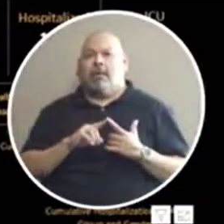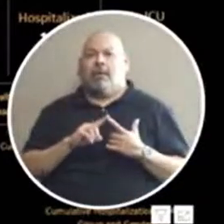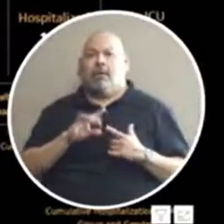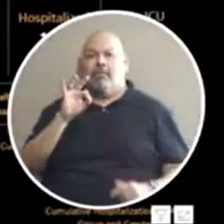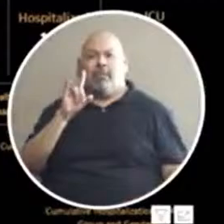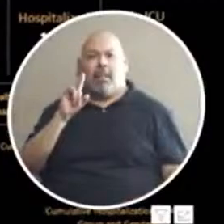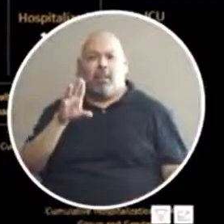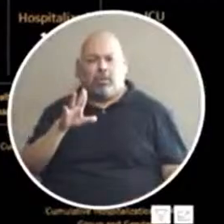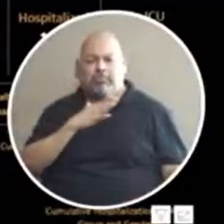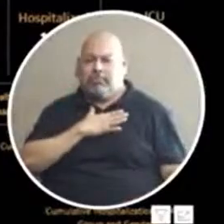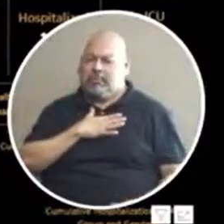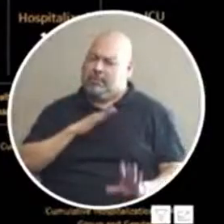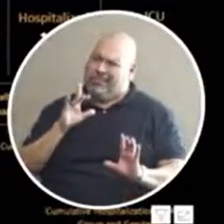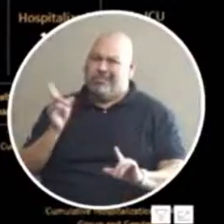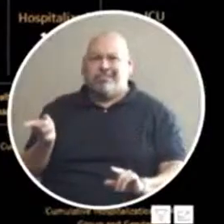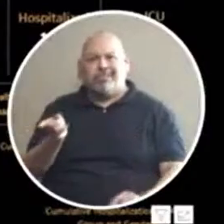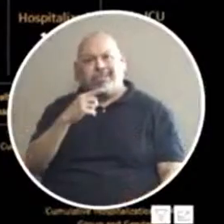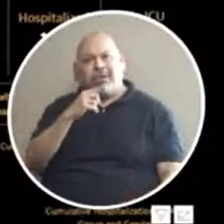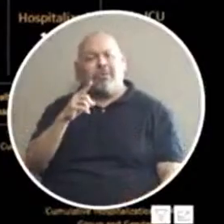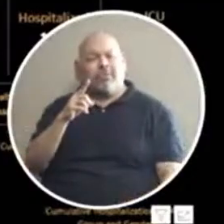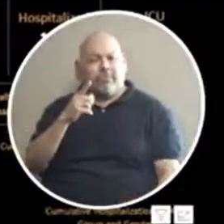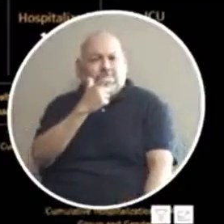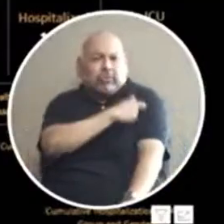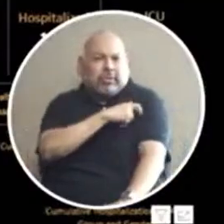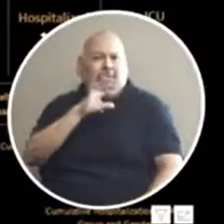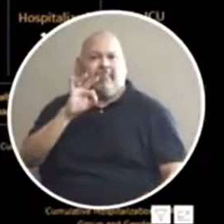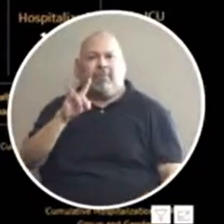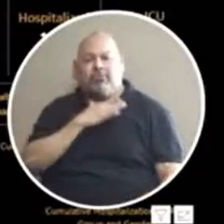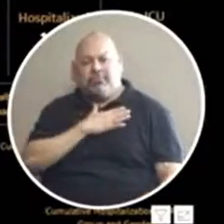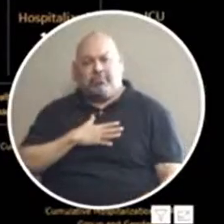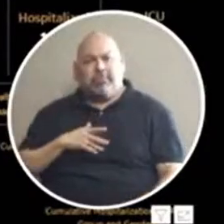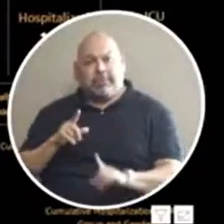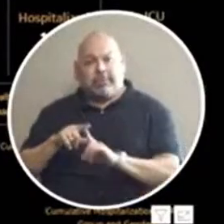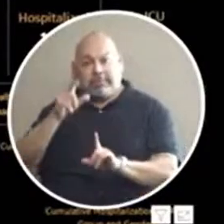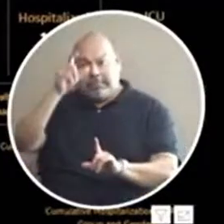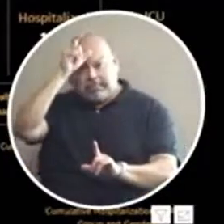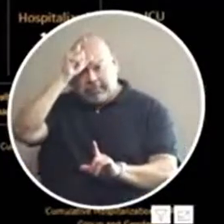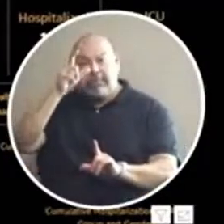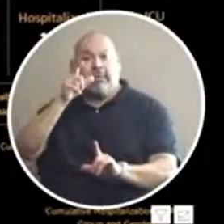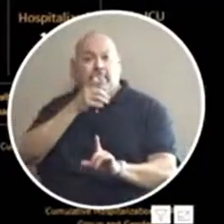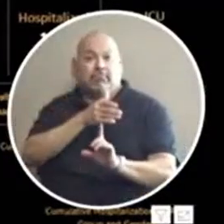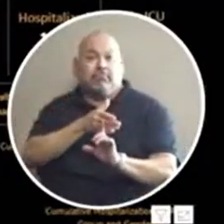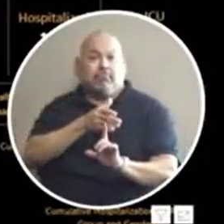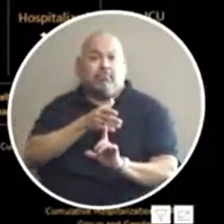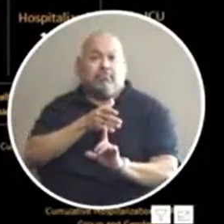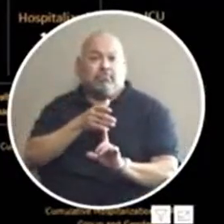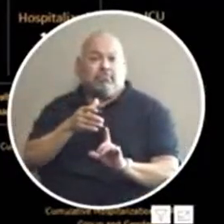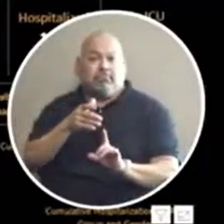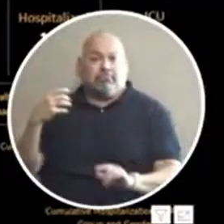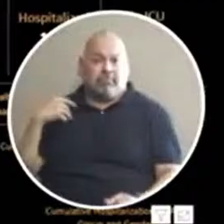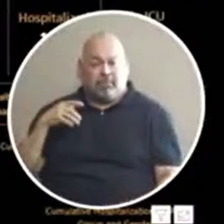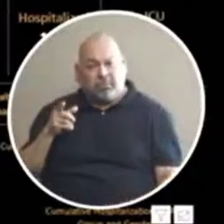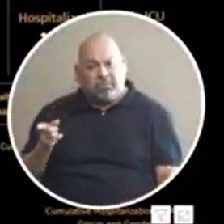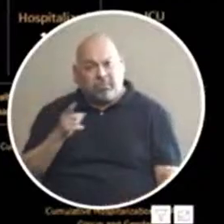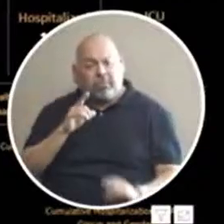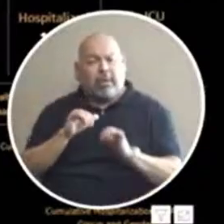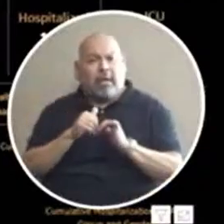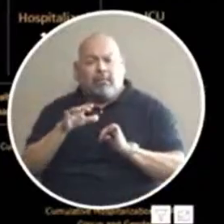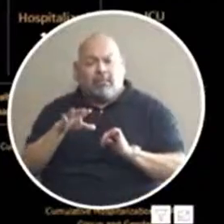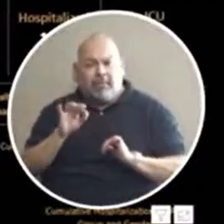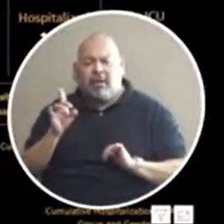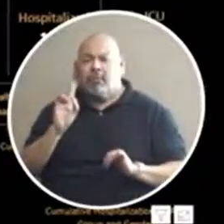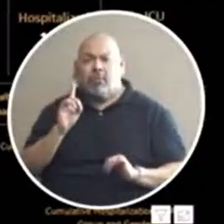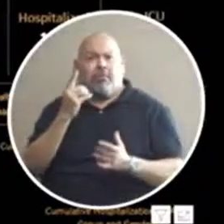influenza. Please go get your flu shot. Chief Rodriguez had mentioned how to get information and how to get